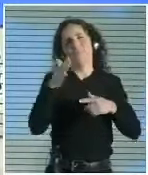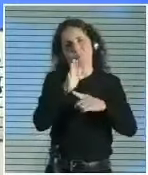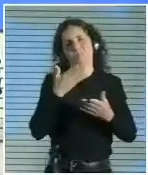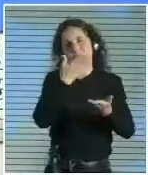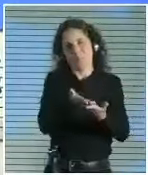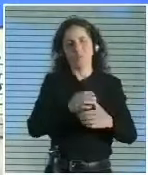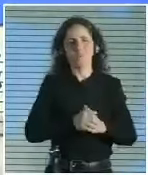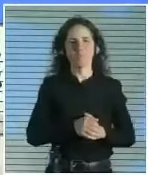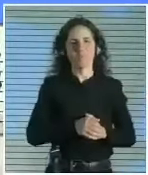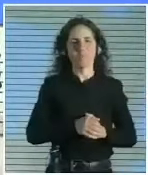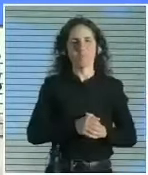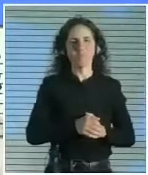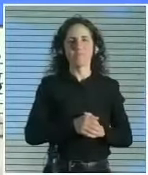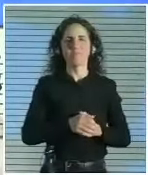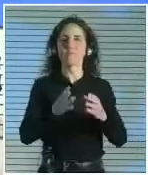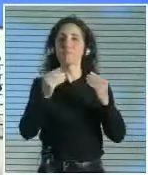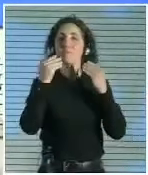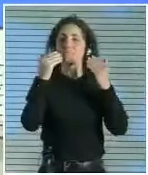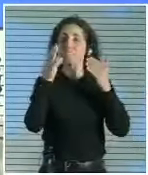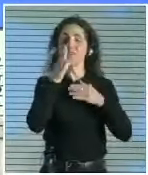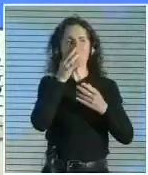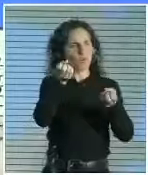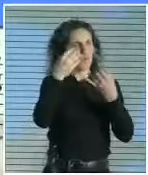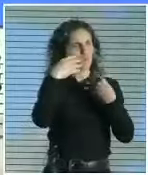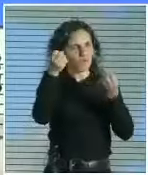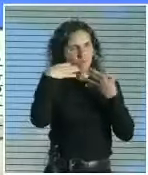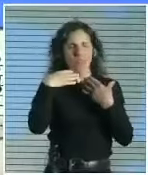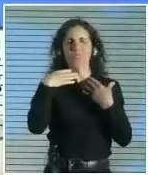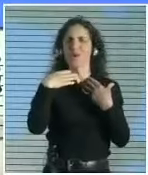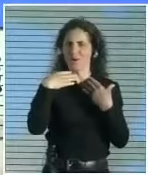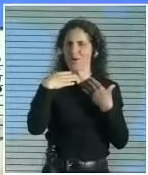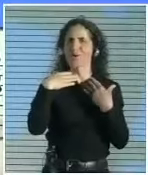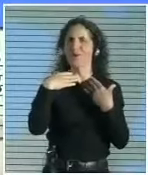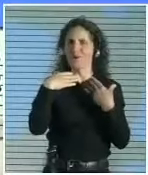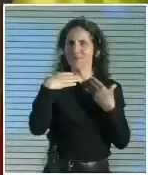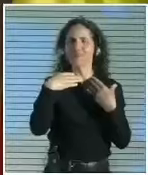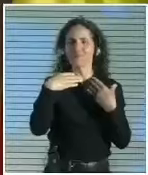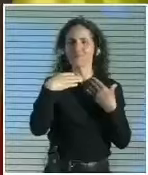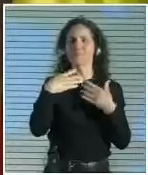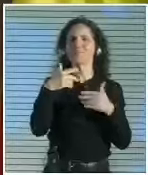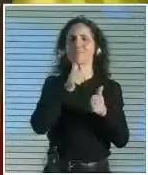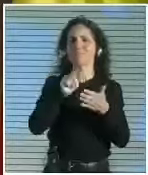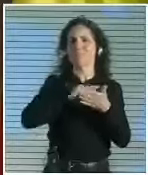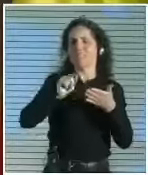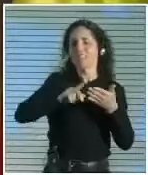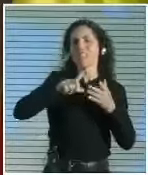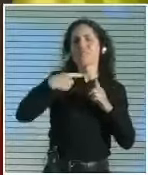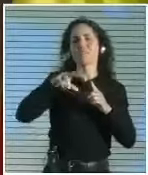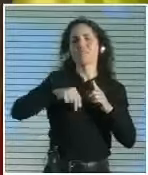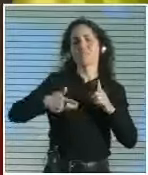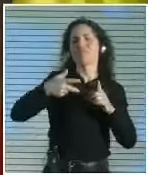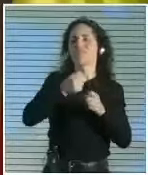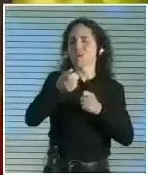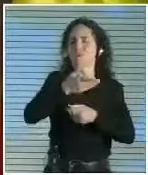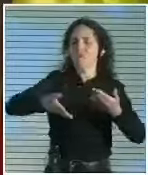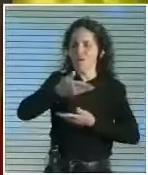received from the Secretariat, because through the Secretariat and the collaborative work with the other programs is how we are actually able to take part, for example,